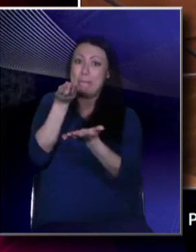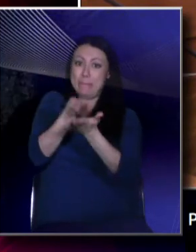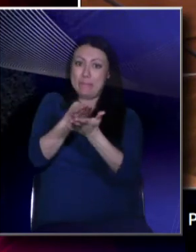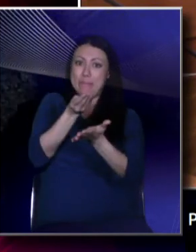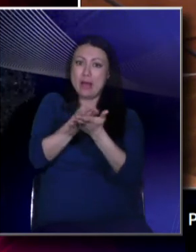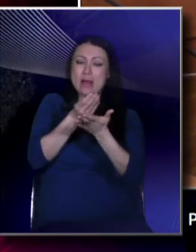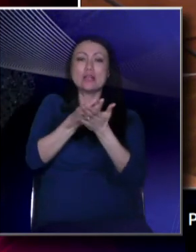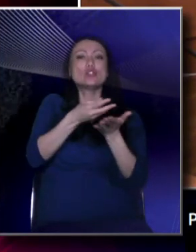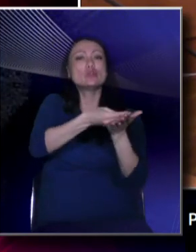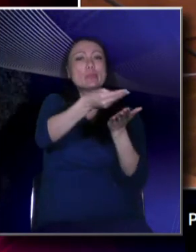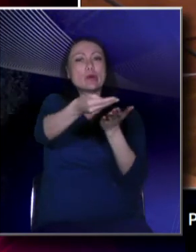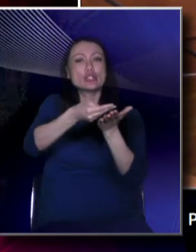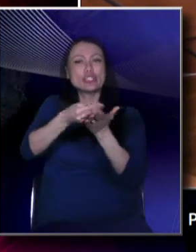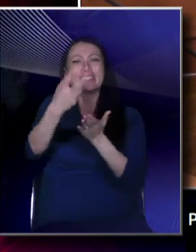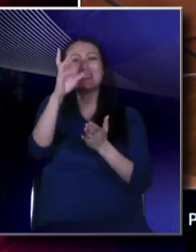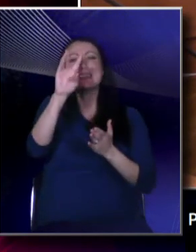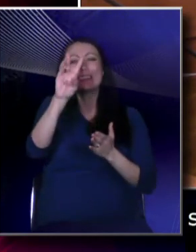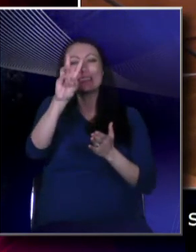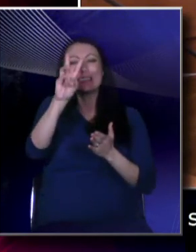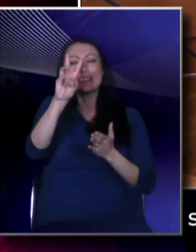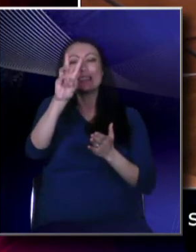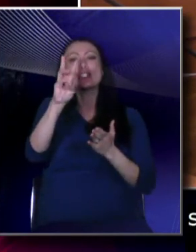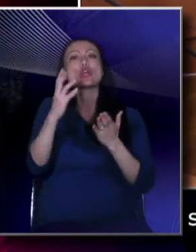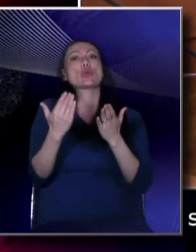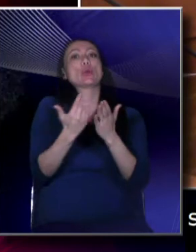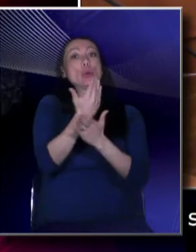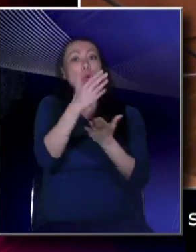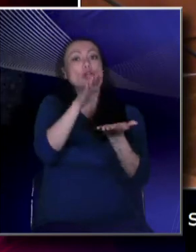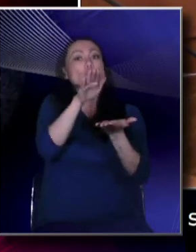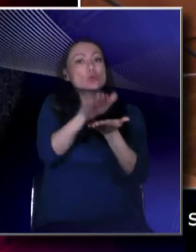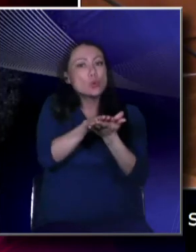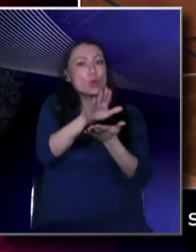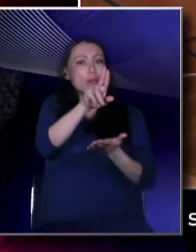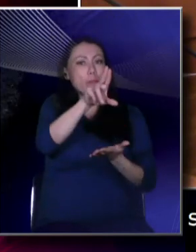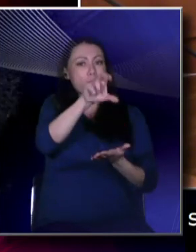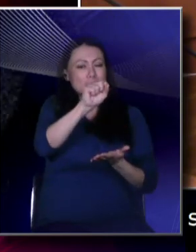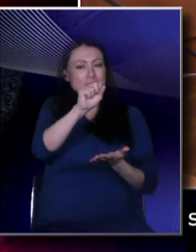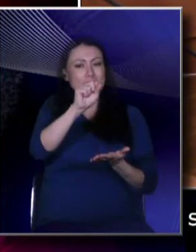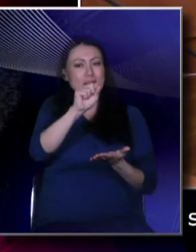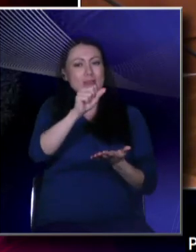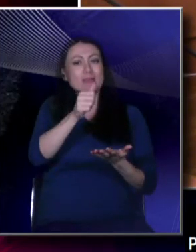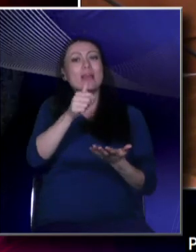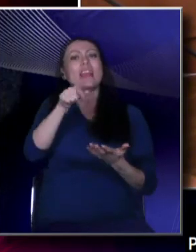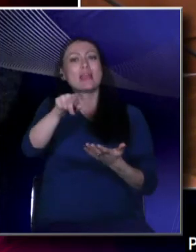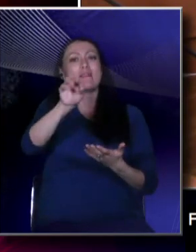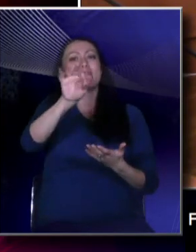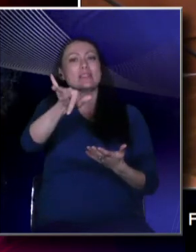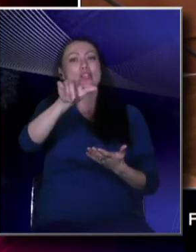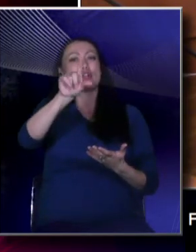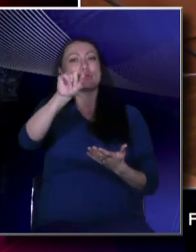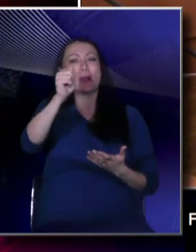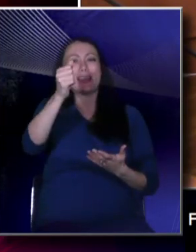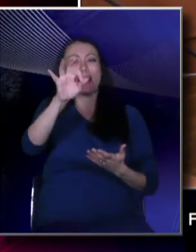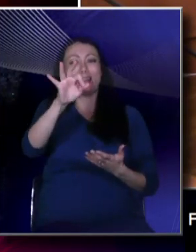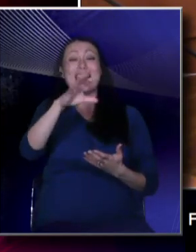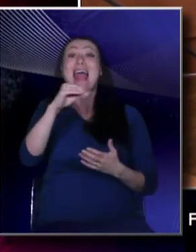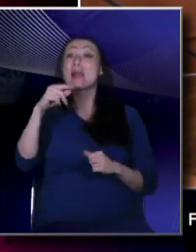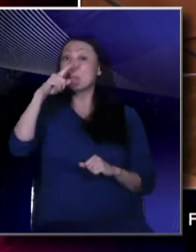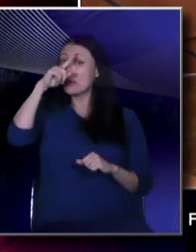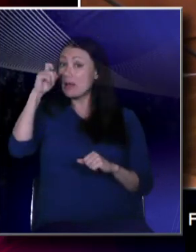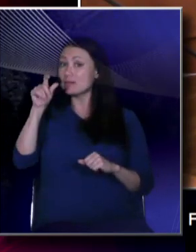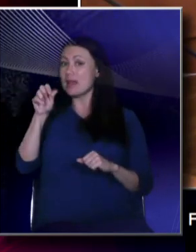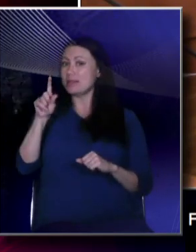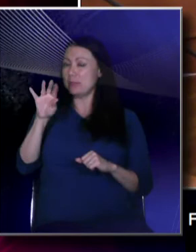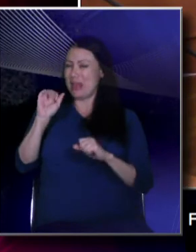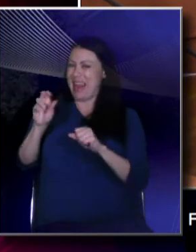purchase 6 new school buses in fiscal year 2019. And because ASDB is able